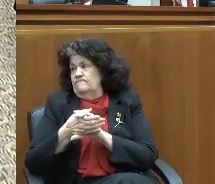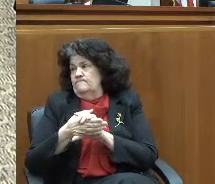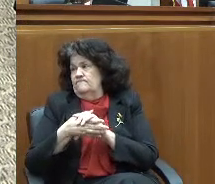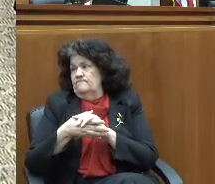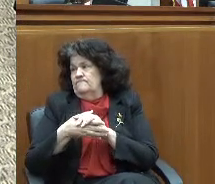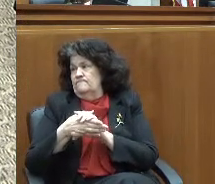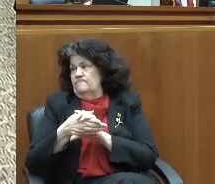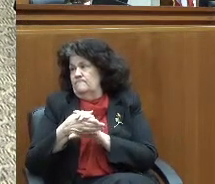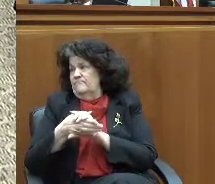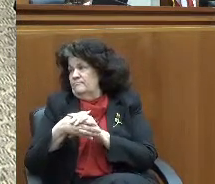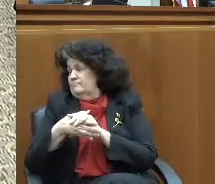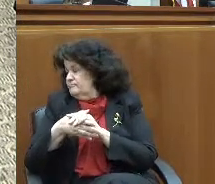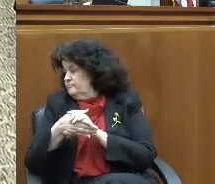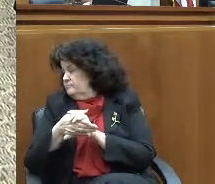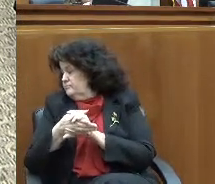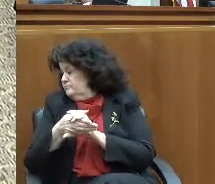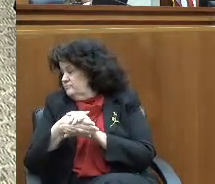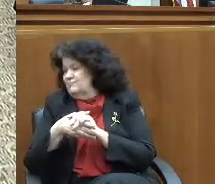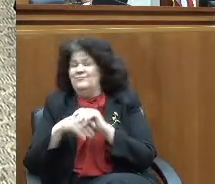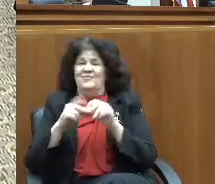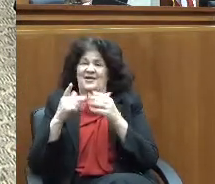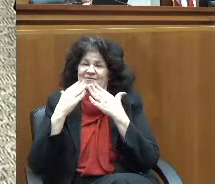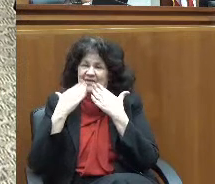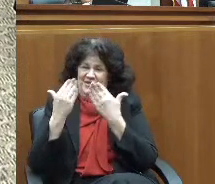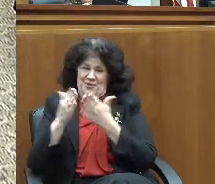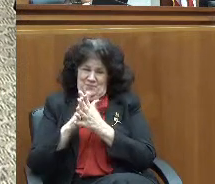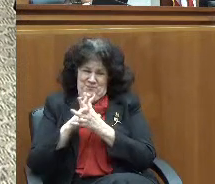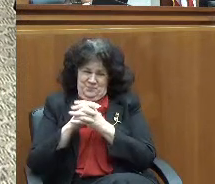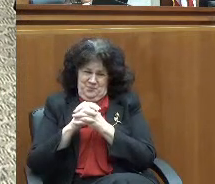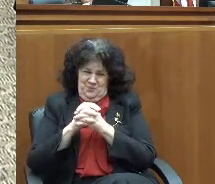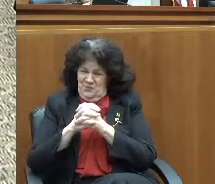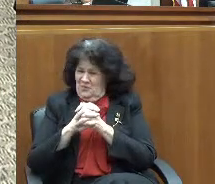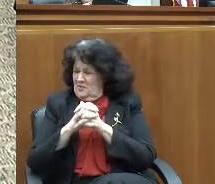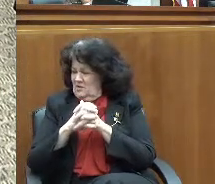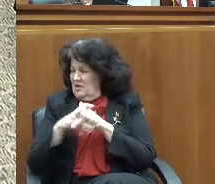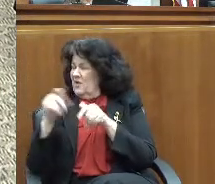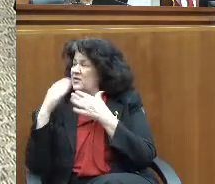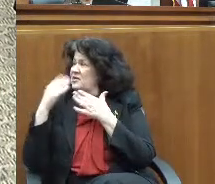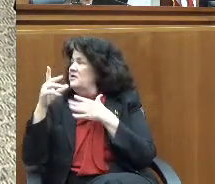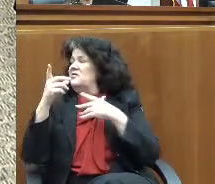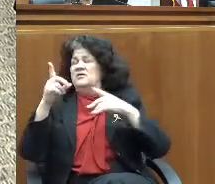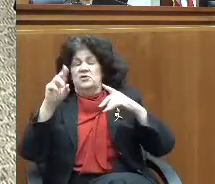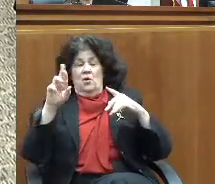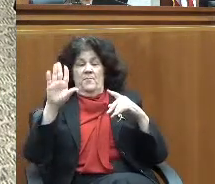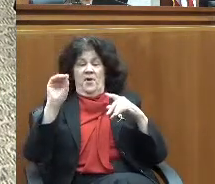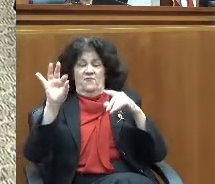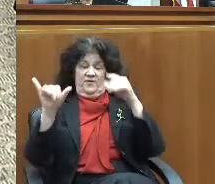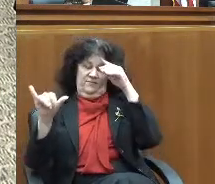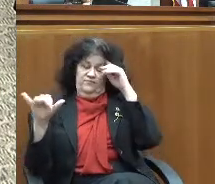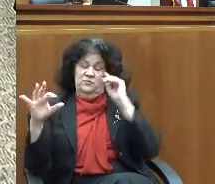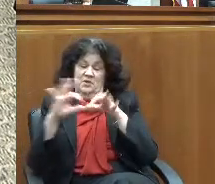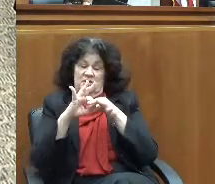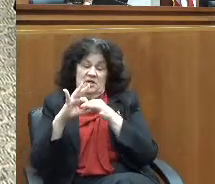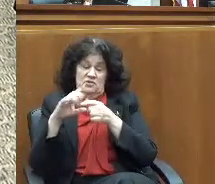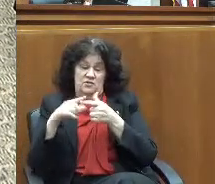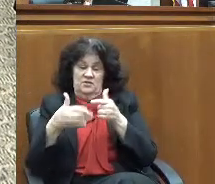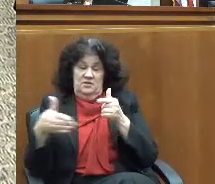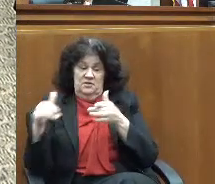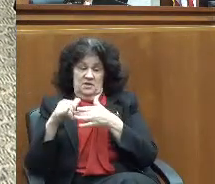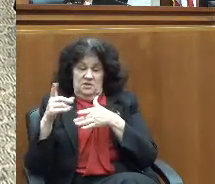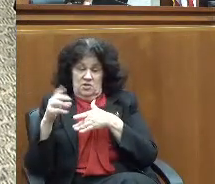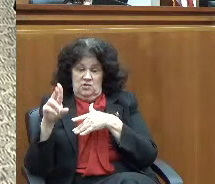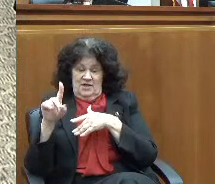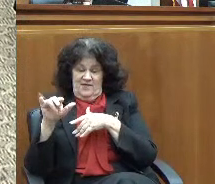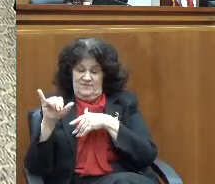Dr. Bovee? Thank you, Ms. Ellis. Connected to the things that Dr. Davis was